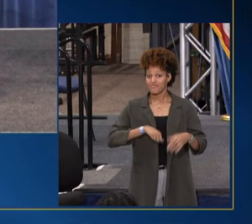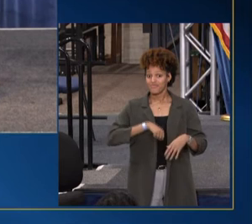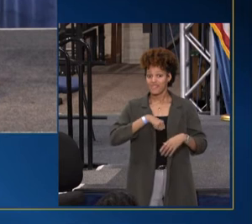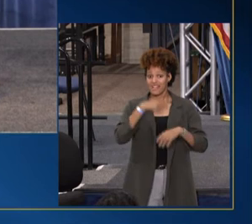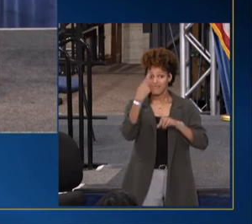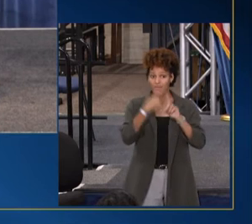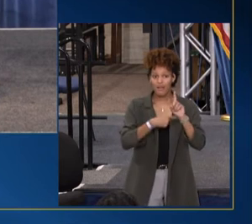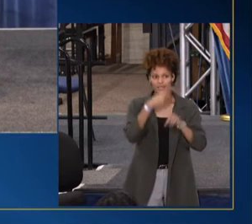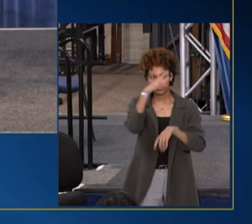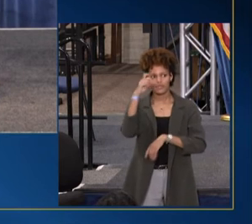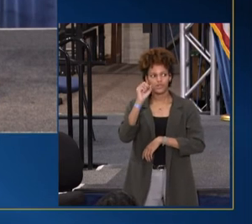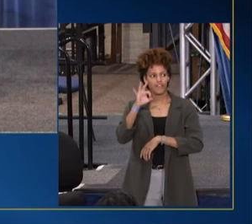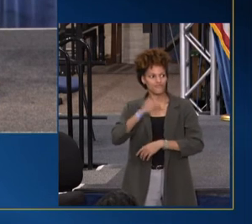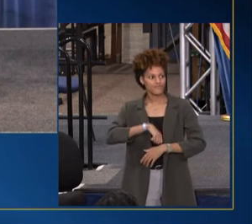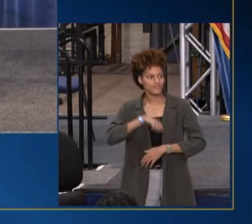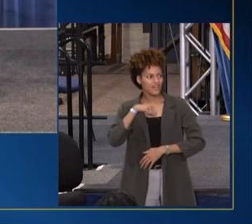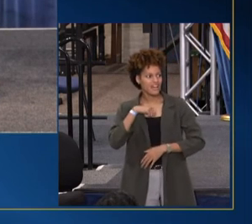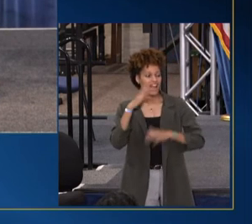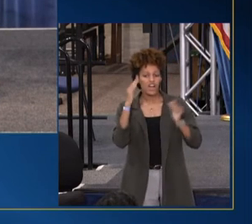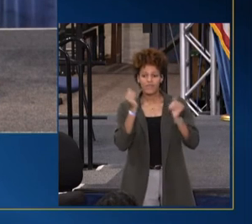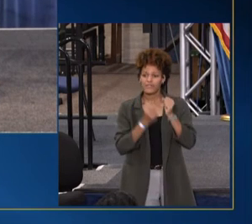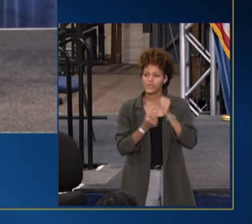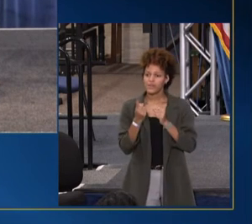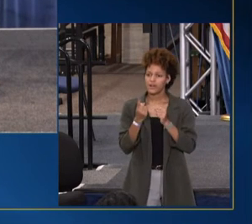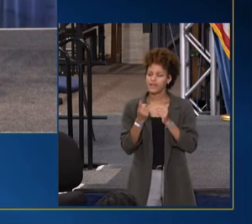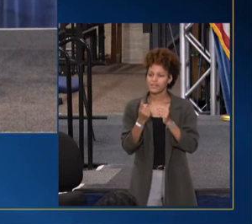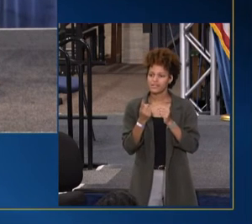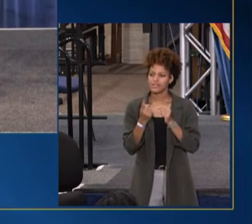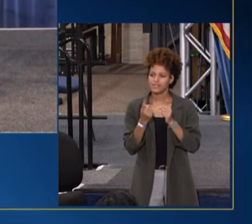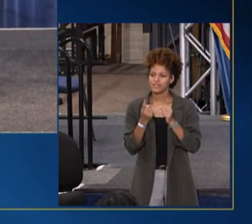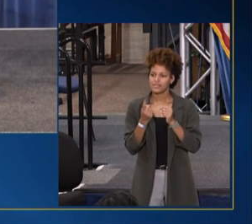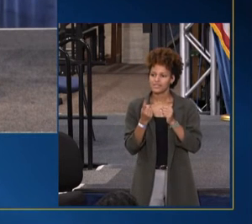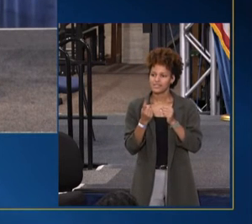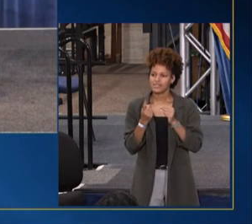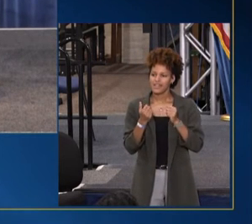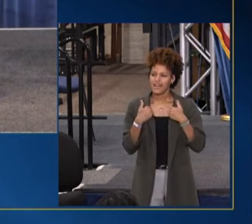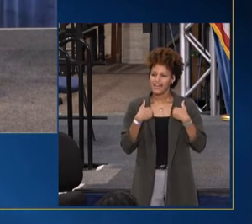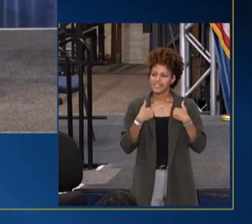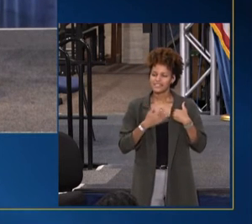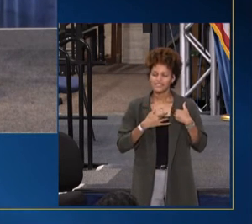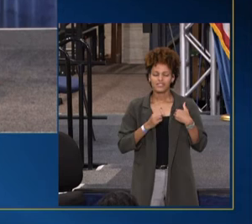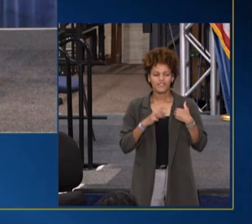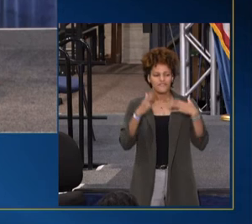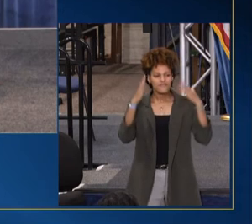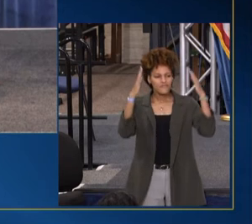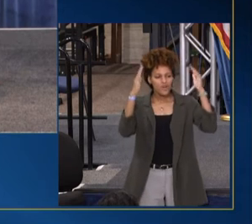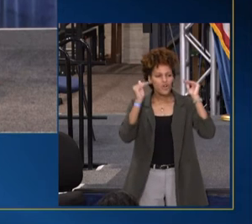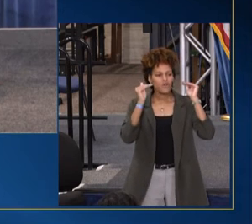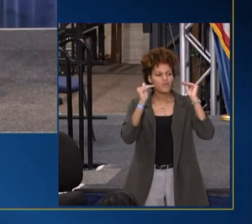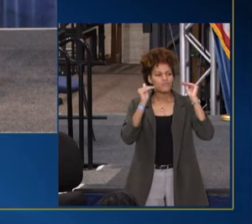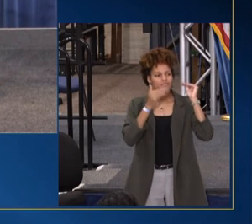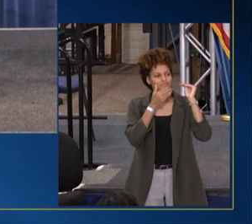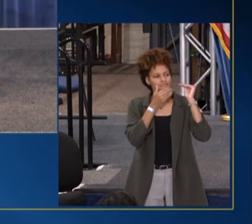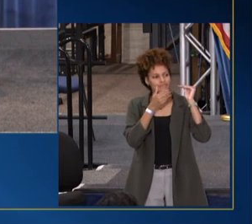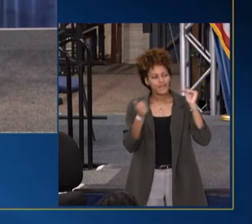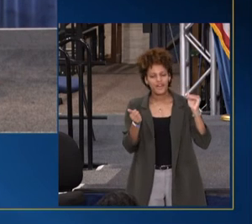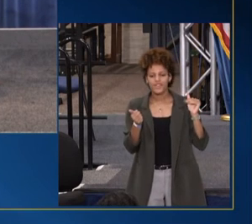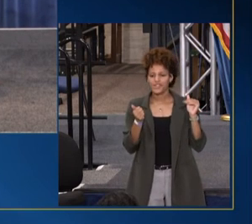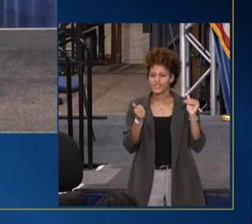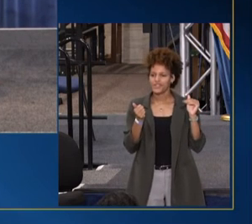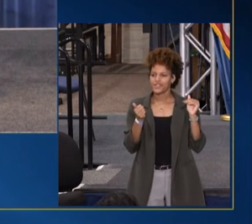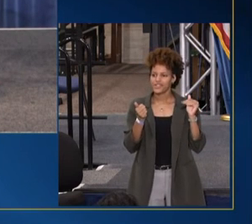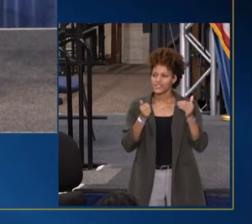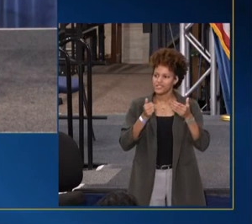of Pride, really leaves everyone here with a sense of hope, a sense for a better, healthier future for